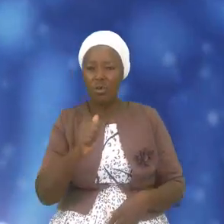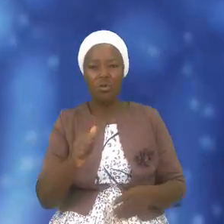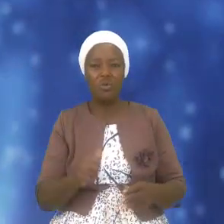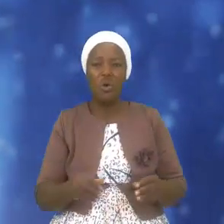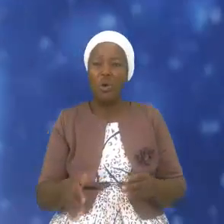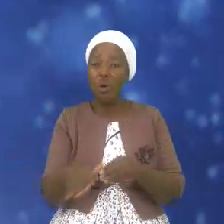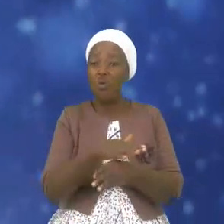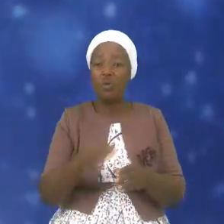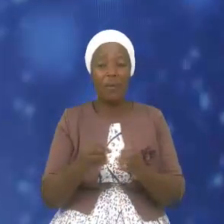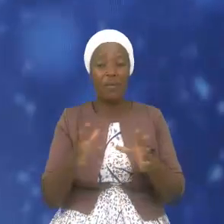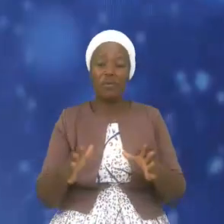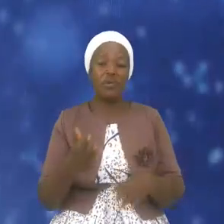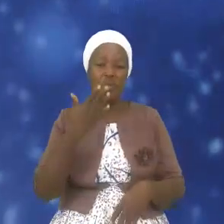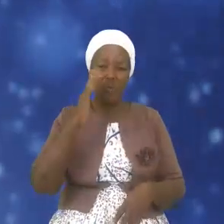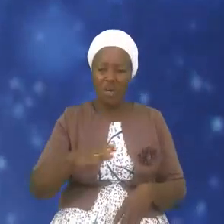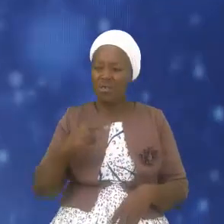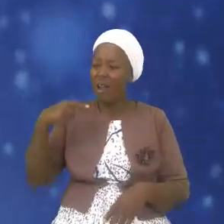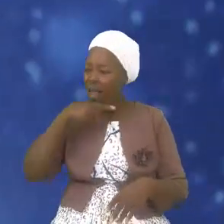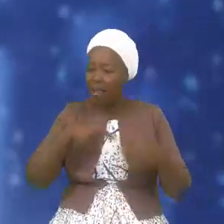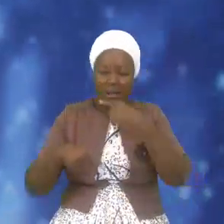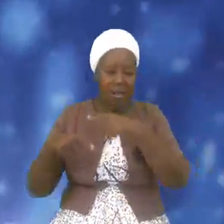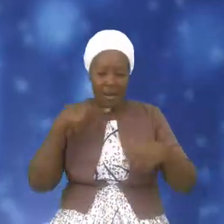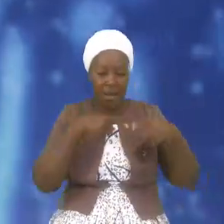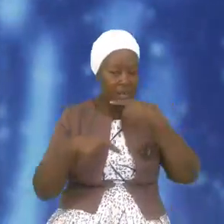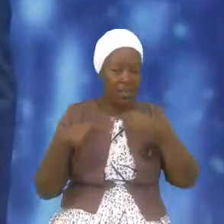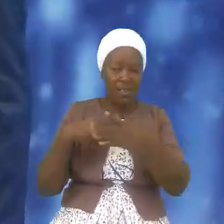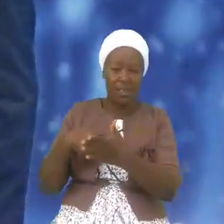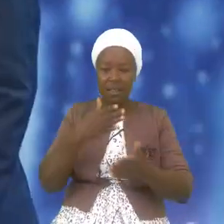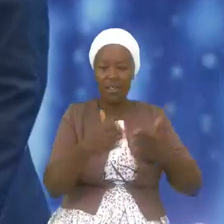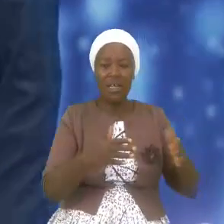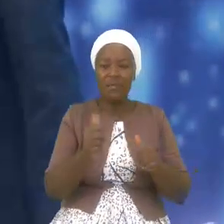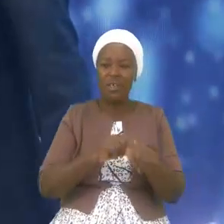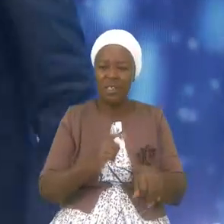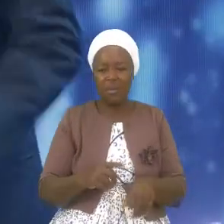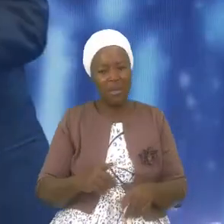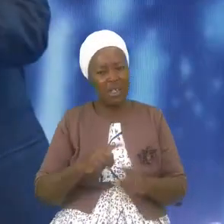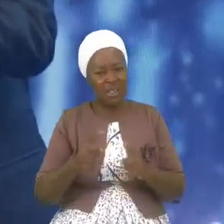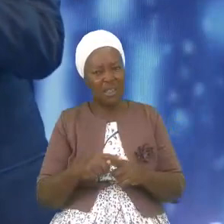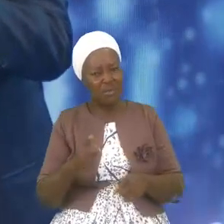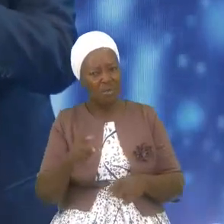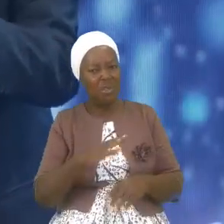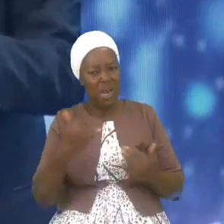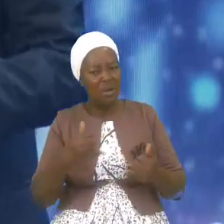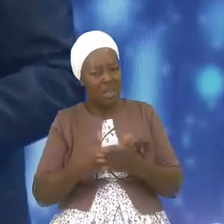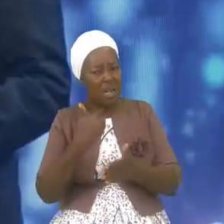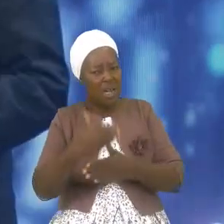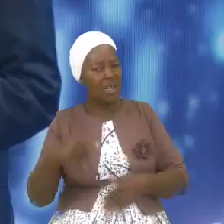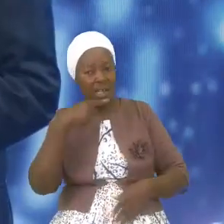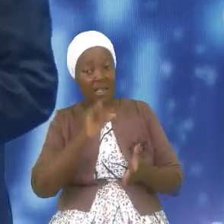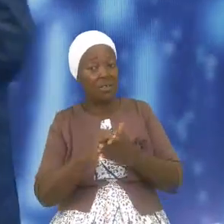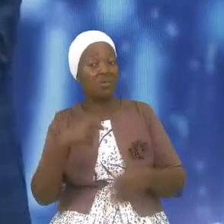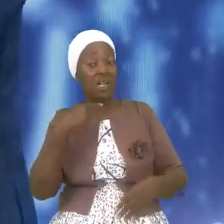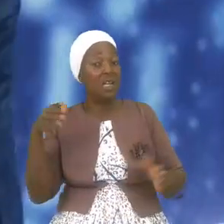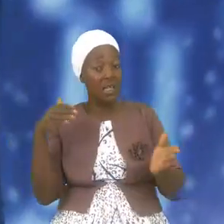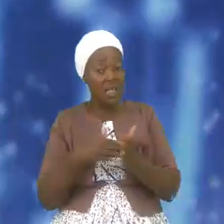and now the next lie you tell against somebody that will deal with you, be not overmuch